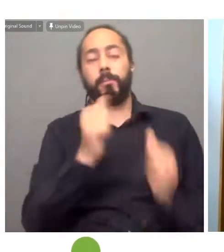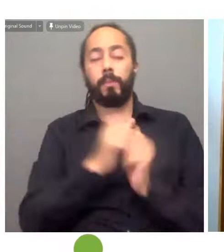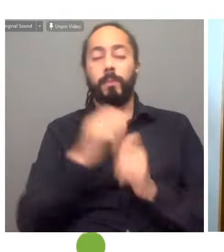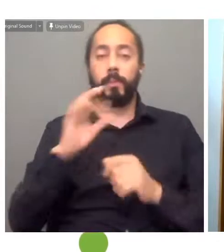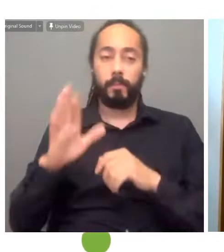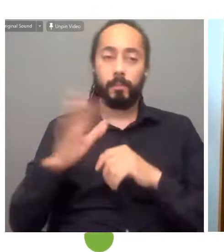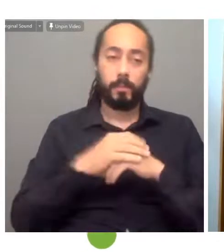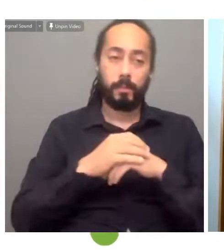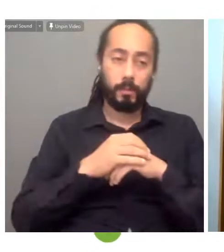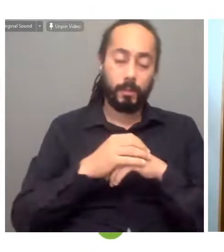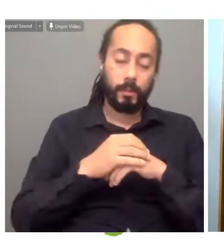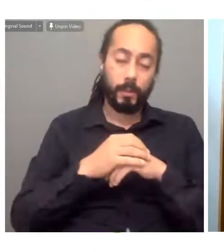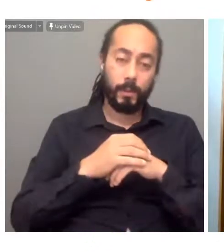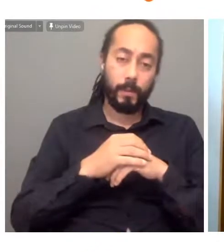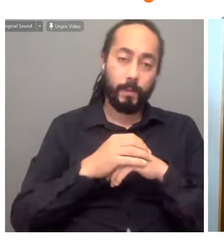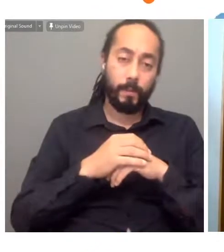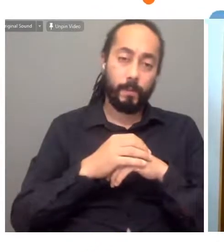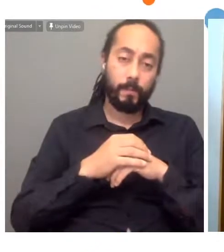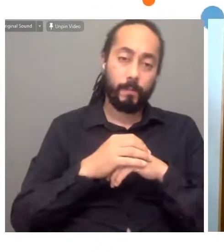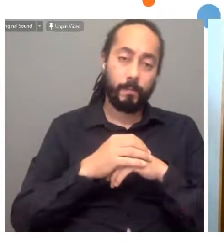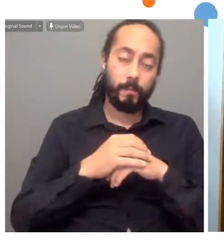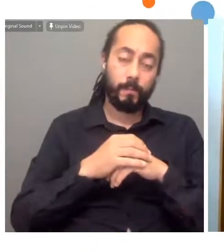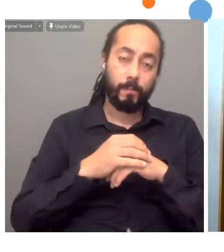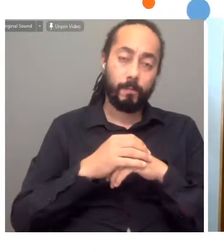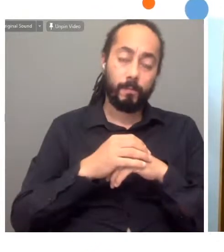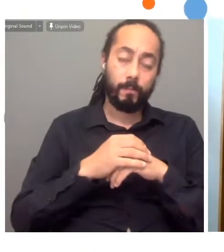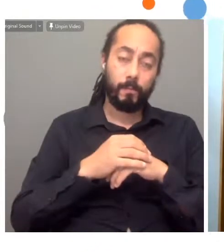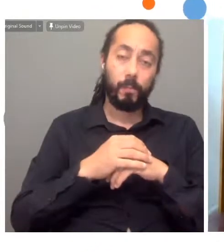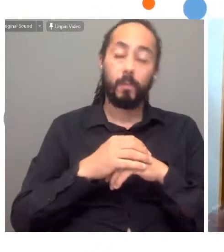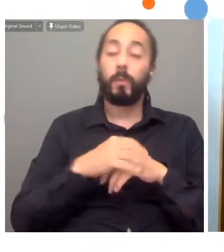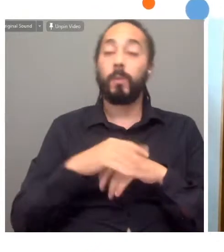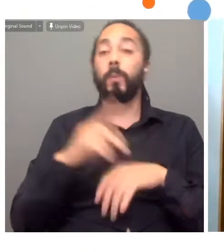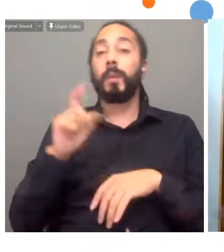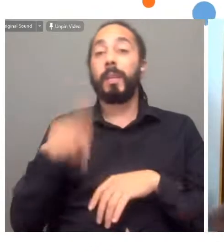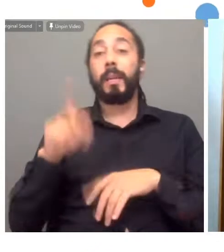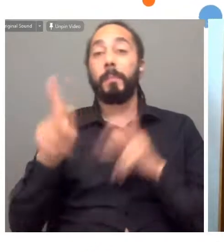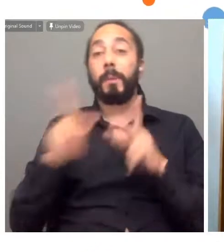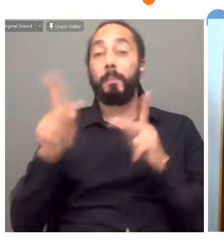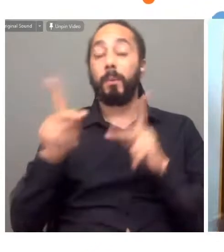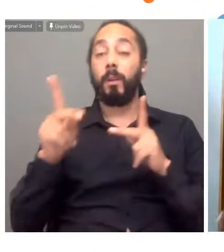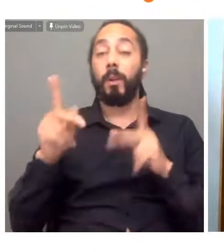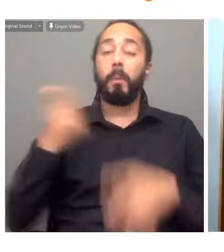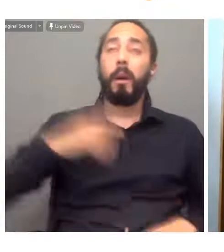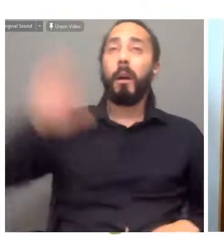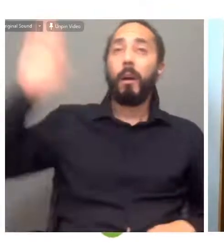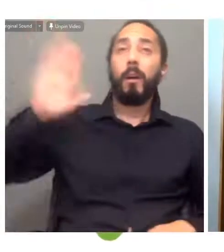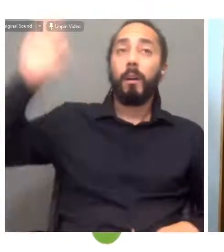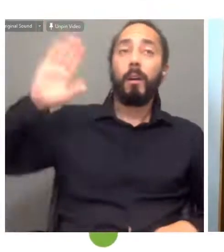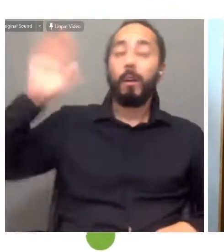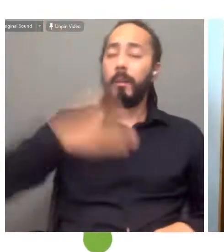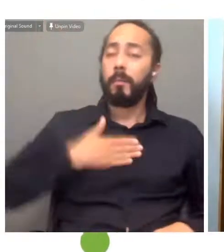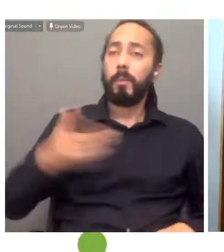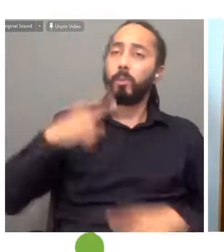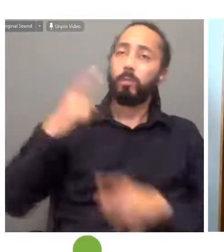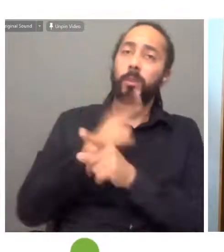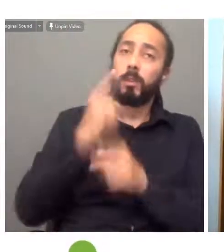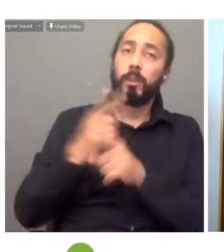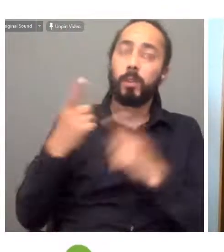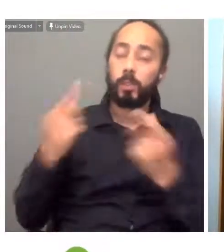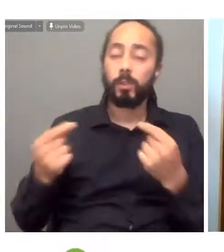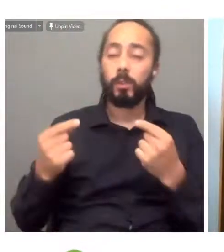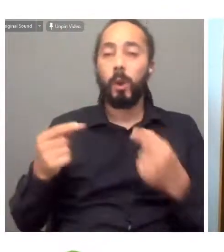to not shy to say publicly, this is the right thing to do. You don't have to say you like us or, you're going to vote for us,